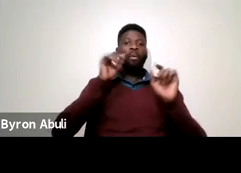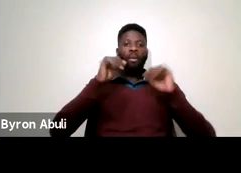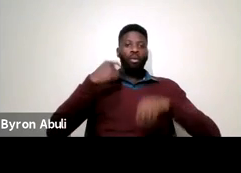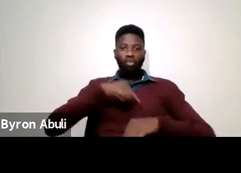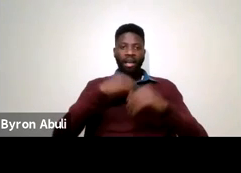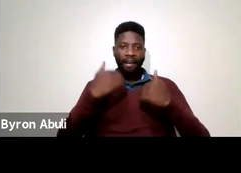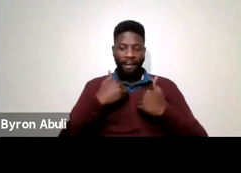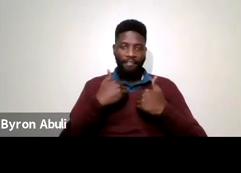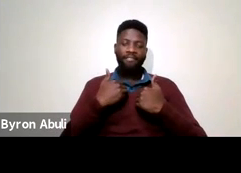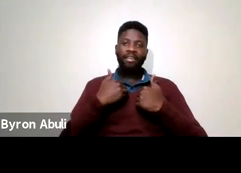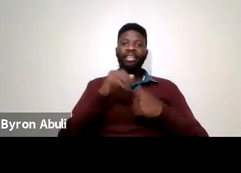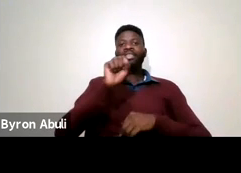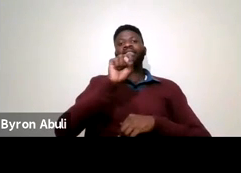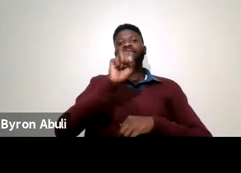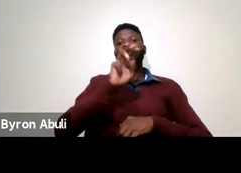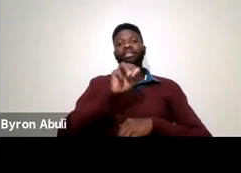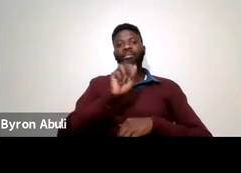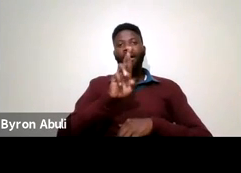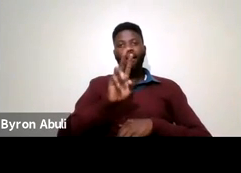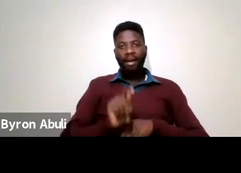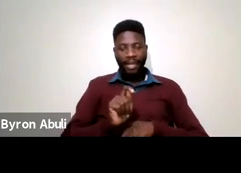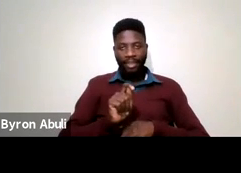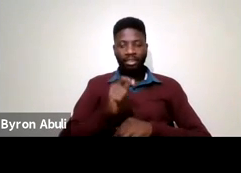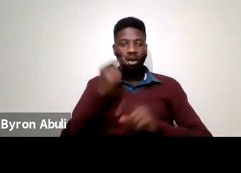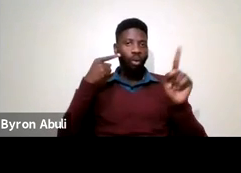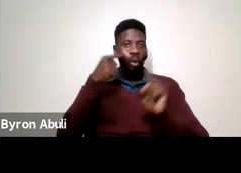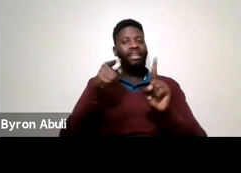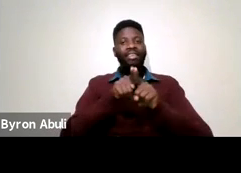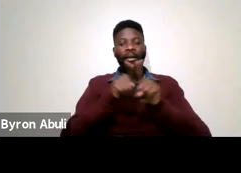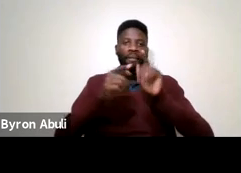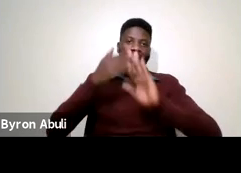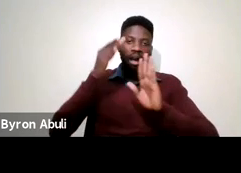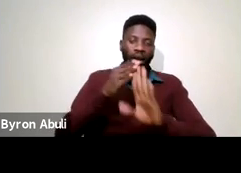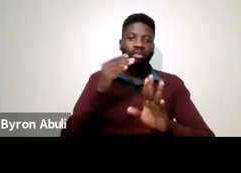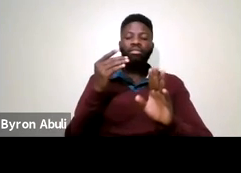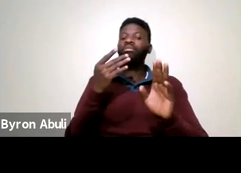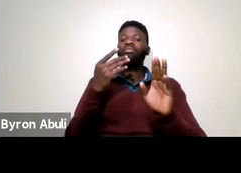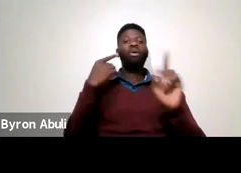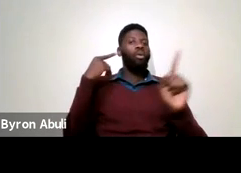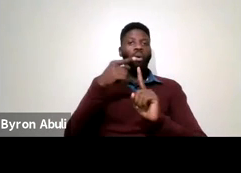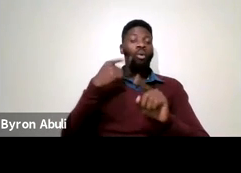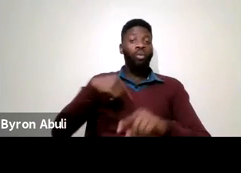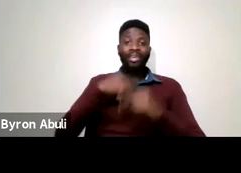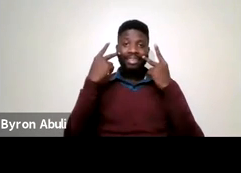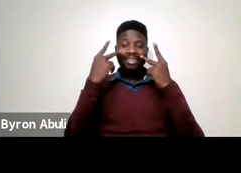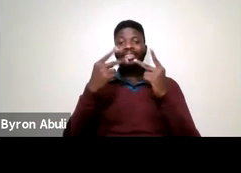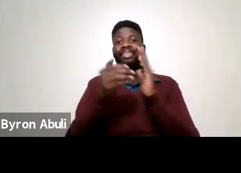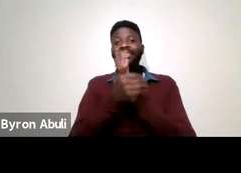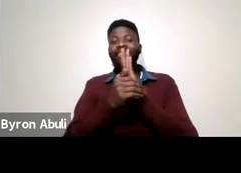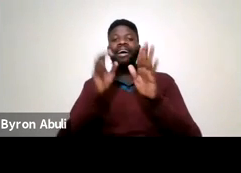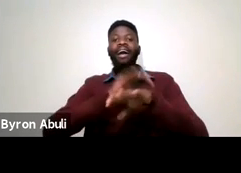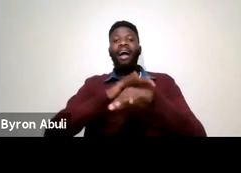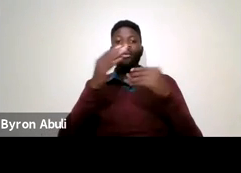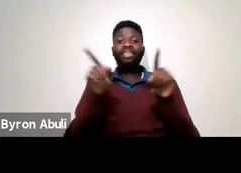goals. So we'll see how we can get those techniques at some stage. But most importantly, we'll also differentiate between short-term goals